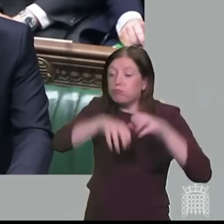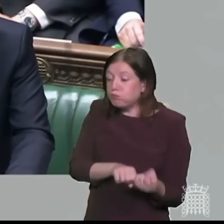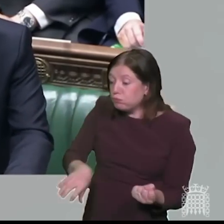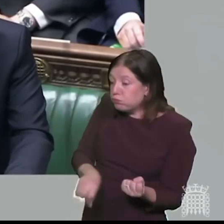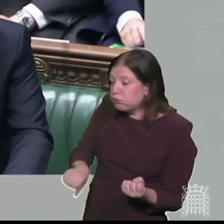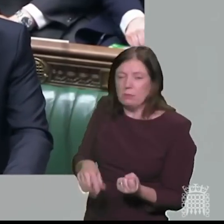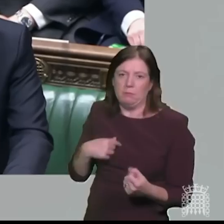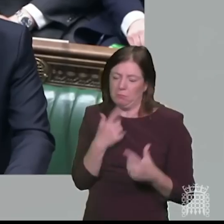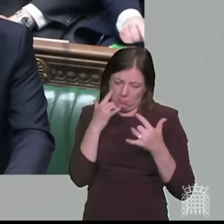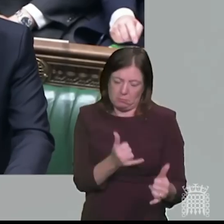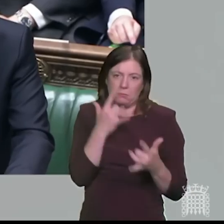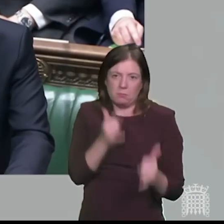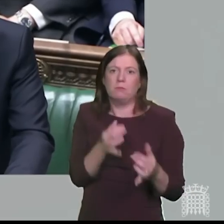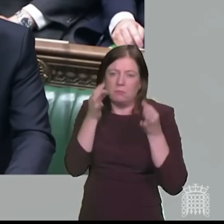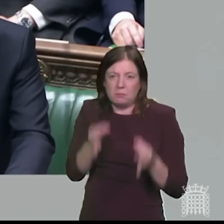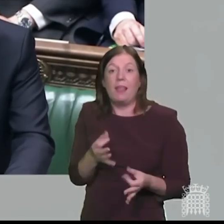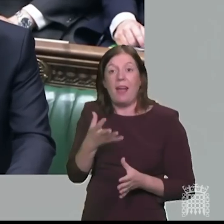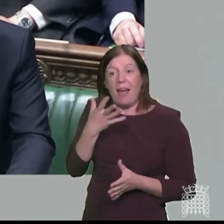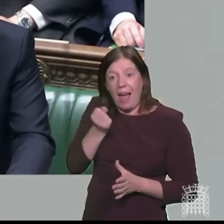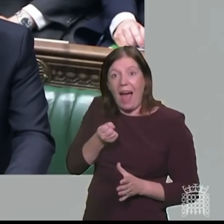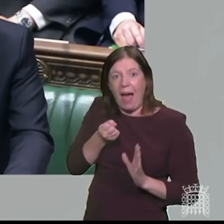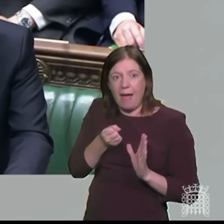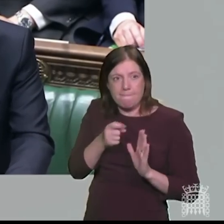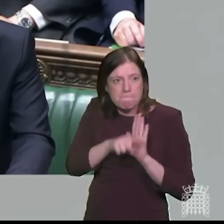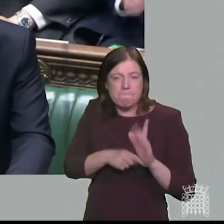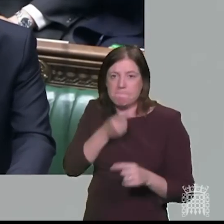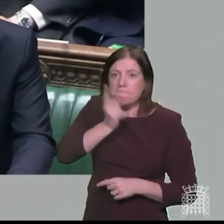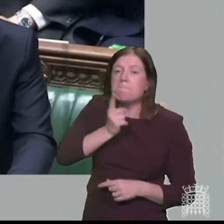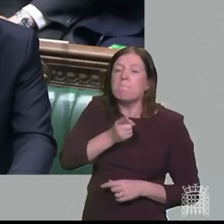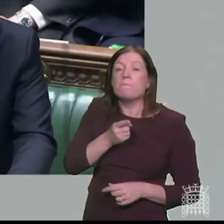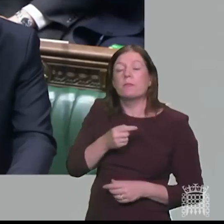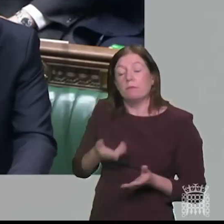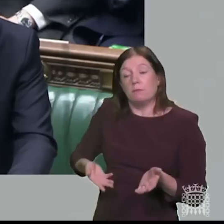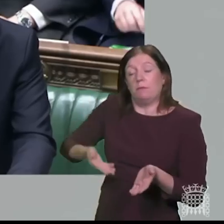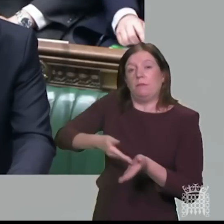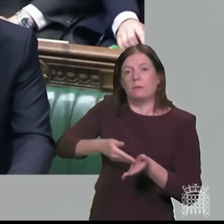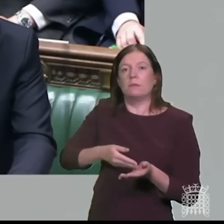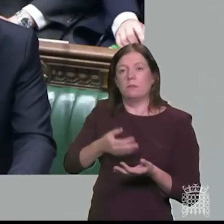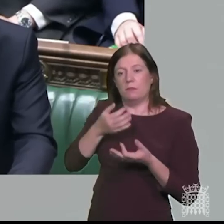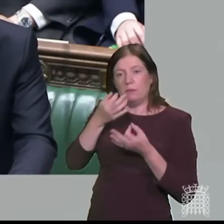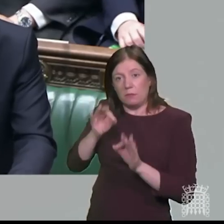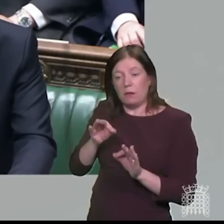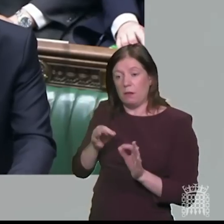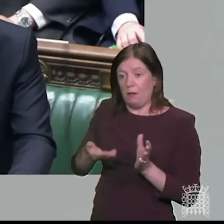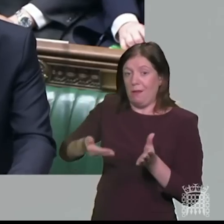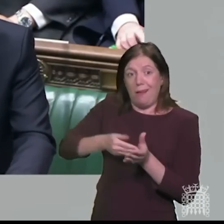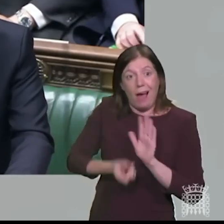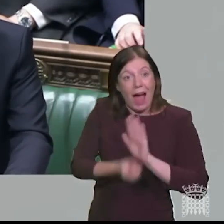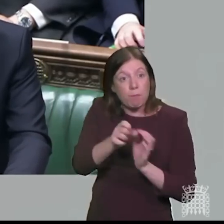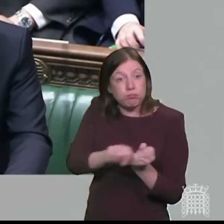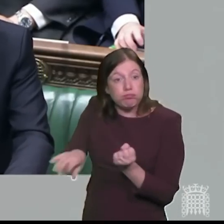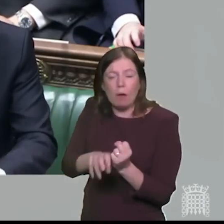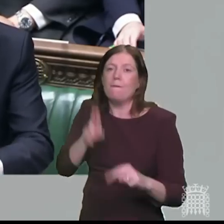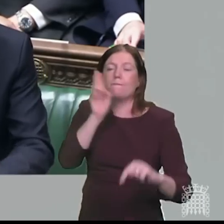and enshrining in law strict targets, as well as introducing unlimited fines for water companies. But